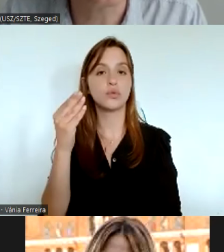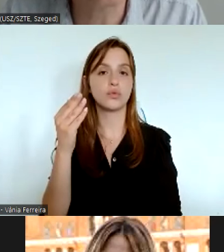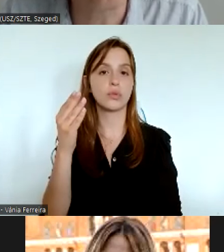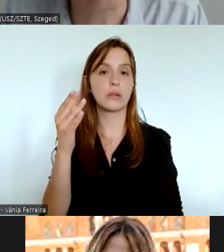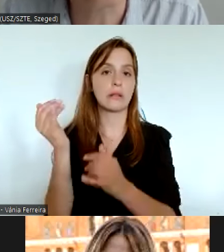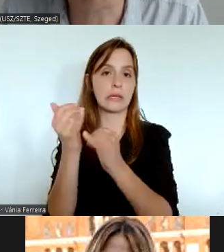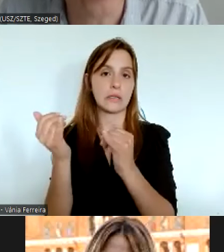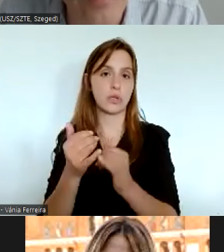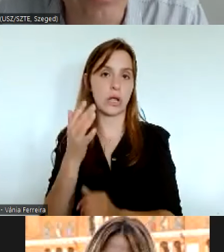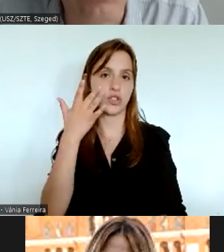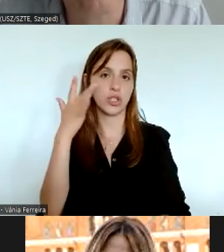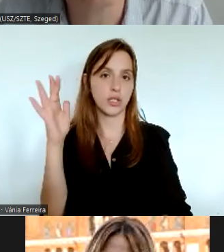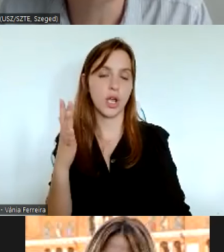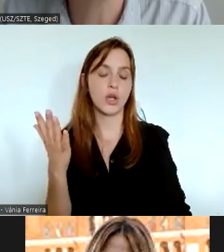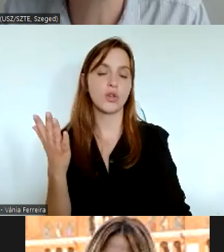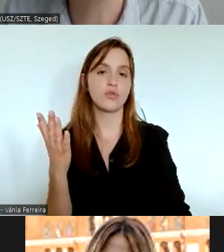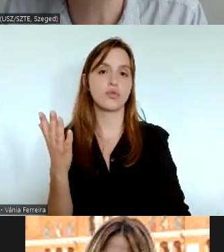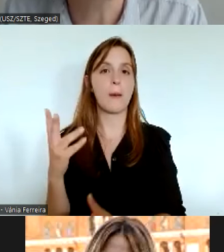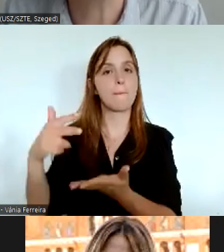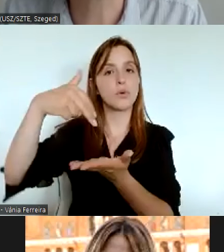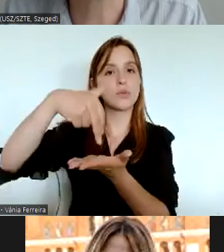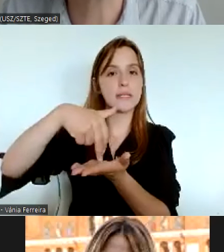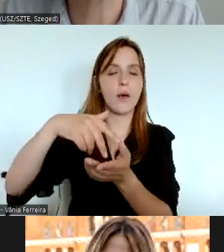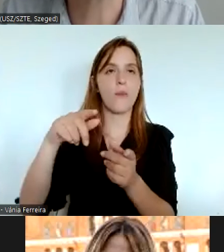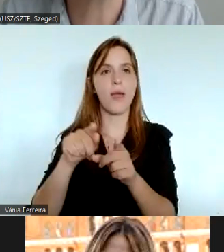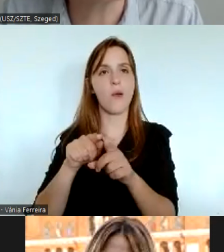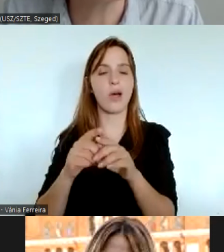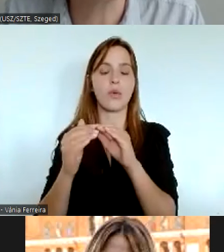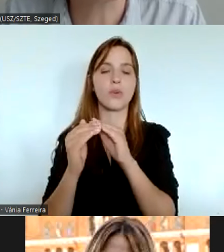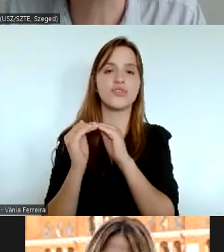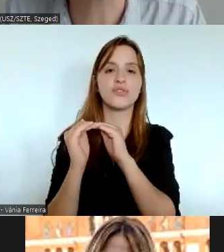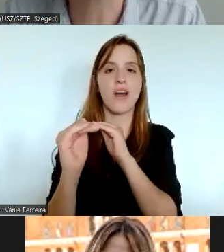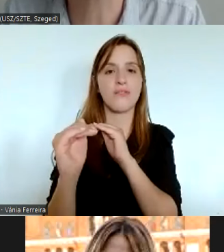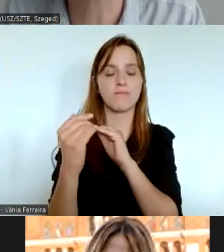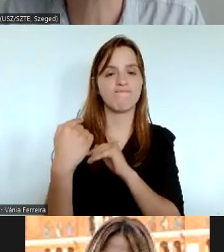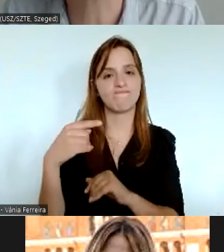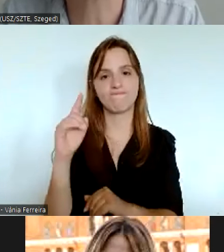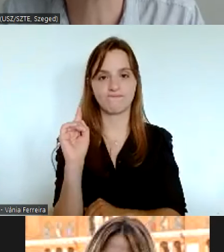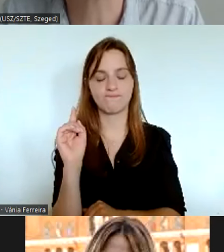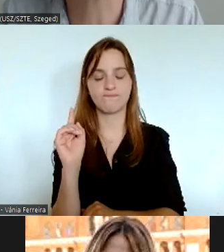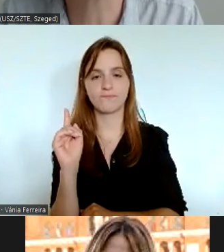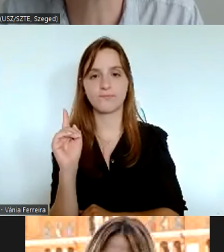is not so stable as the Hungarian